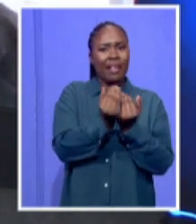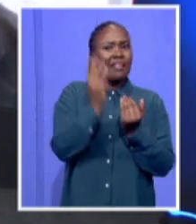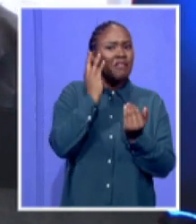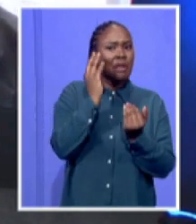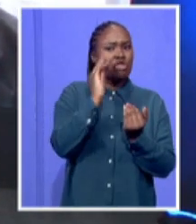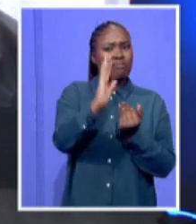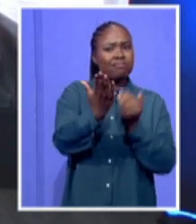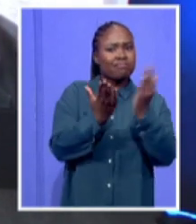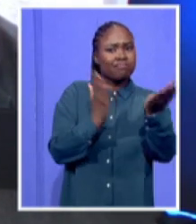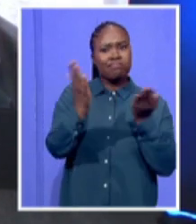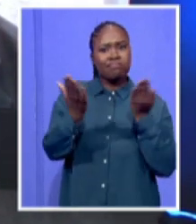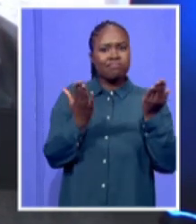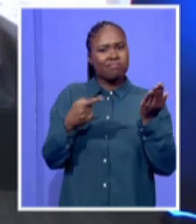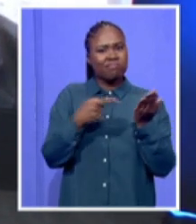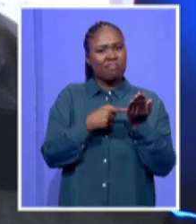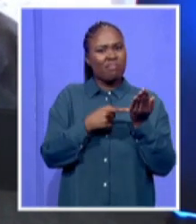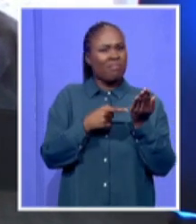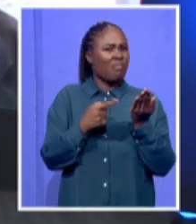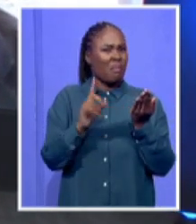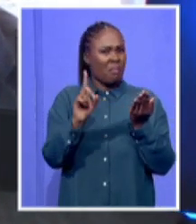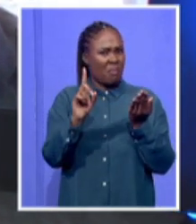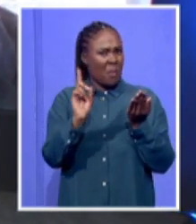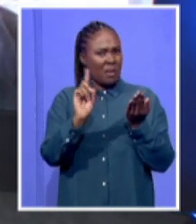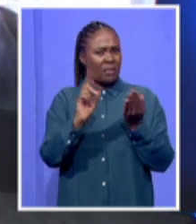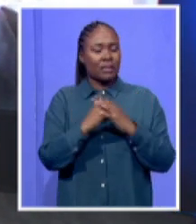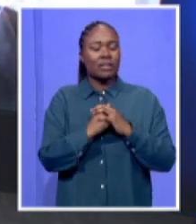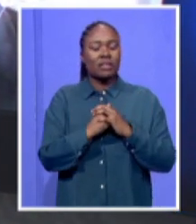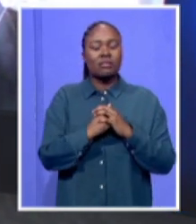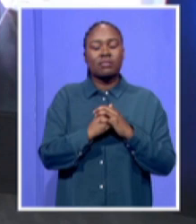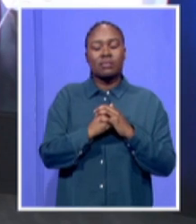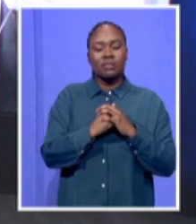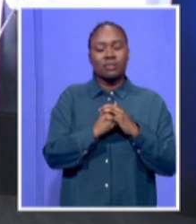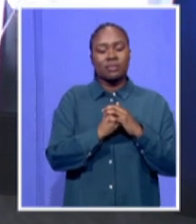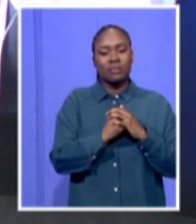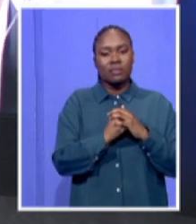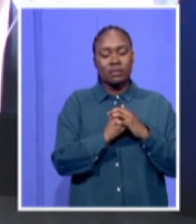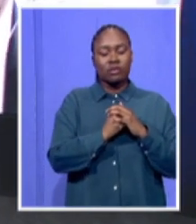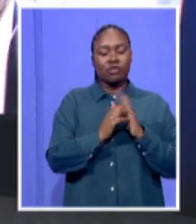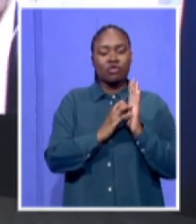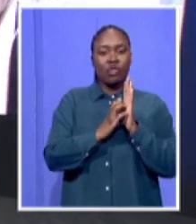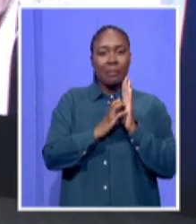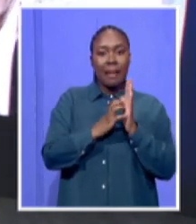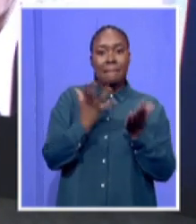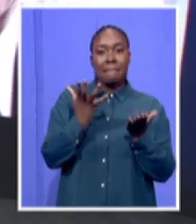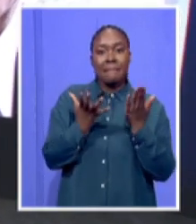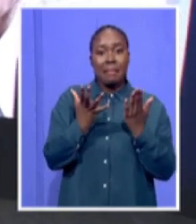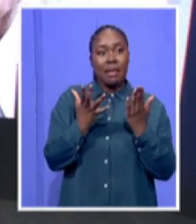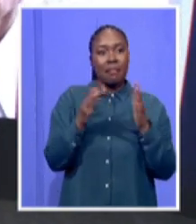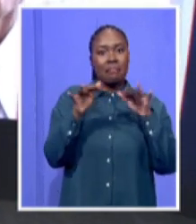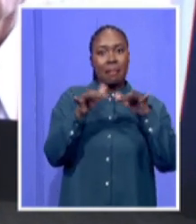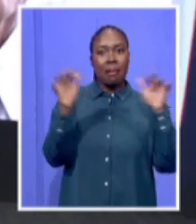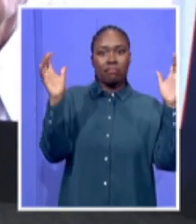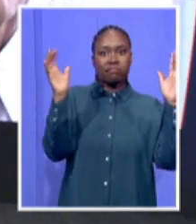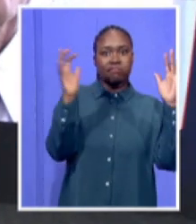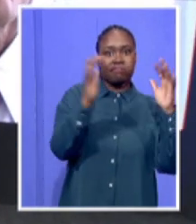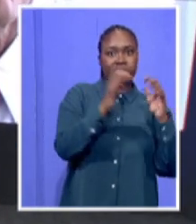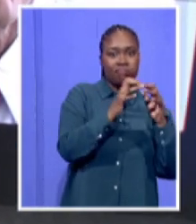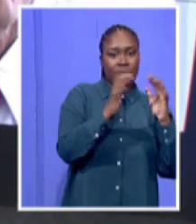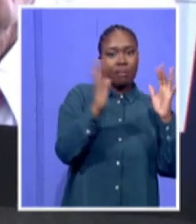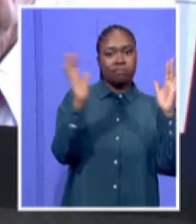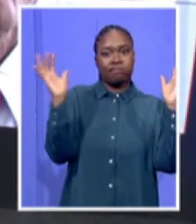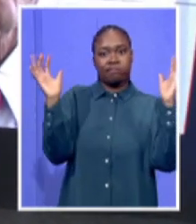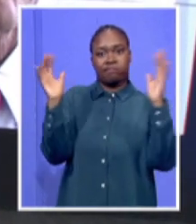in terms of an example of a place where lots of people gather at the same time on a